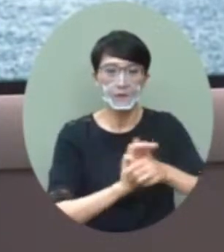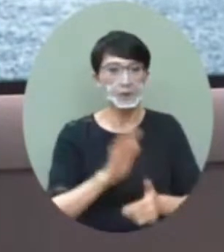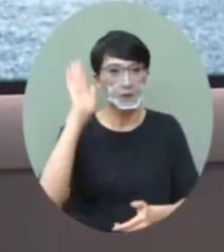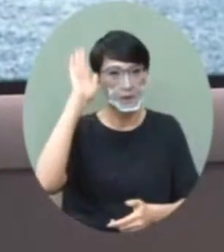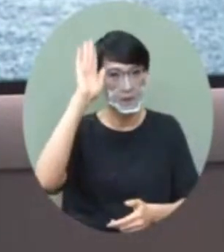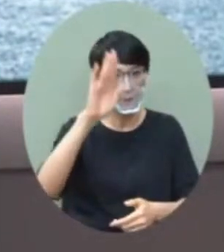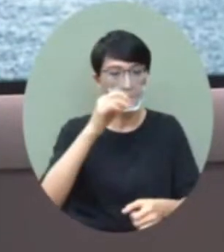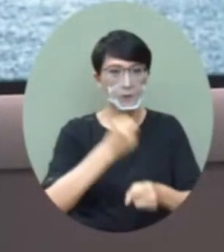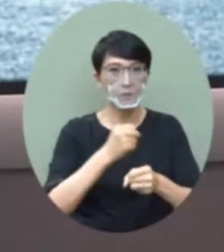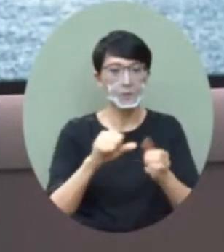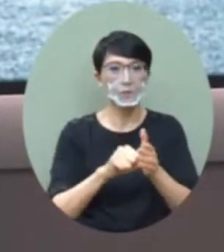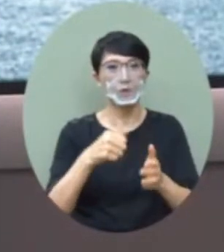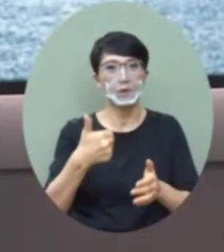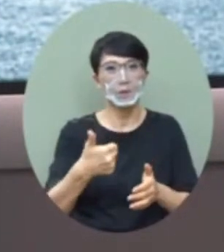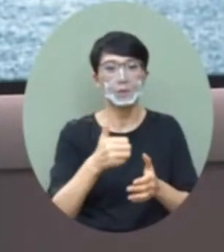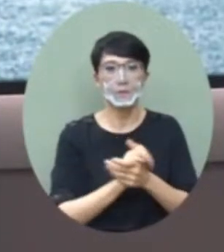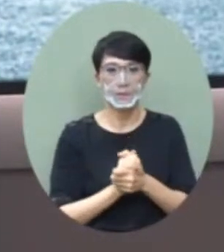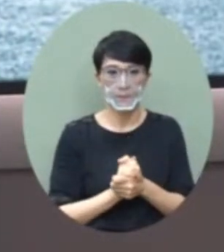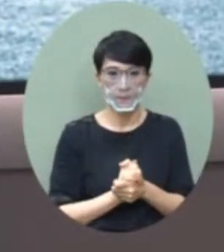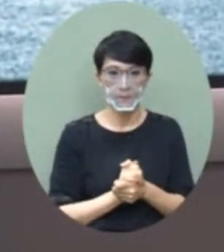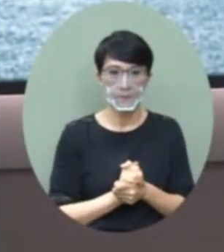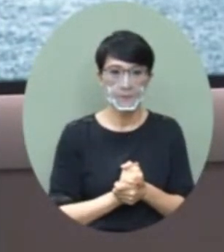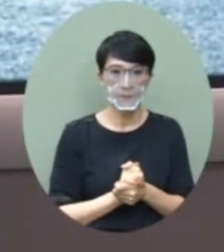relevant background and expertise,